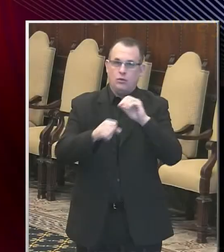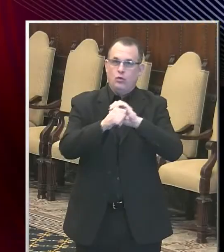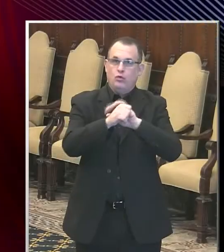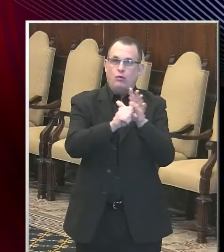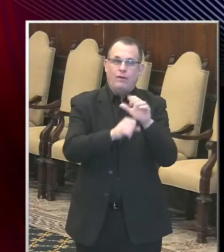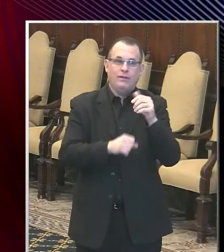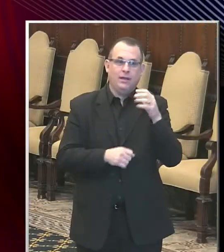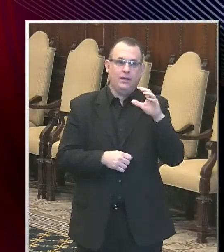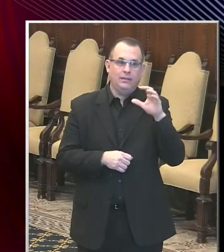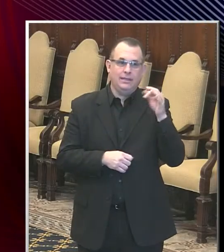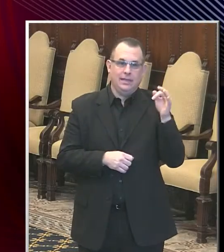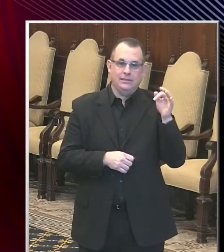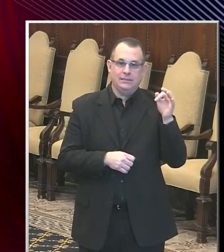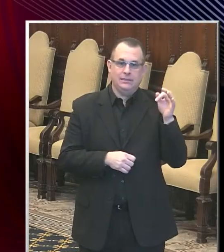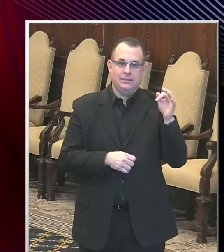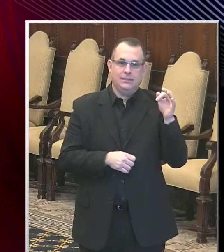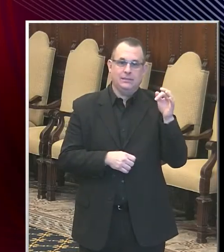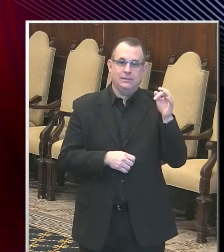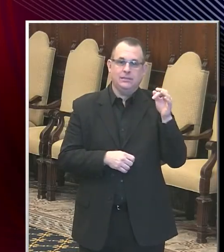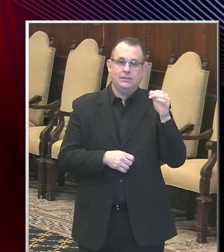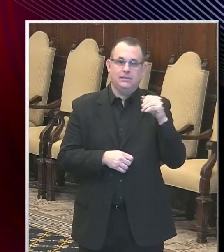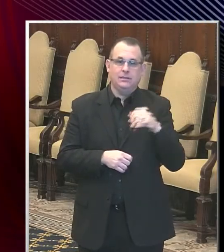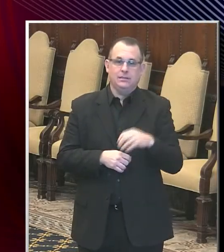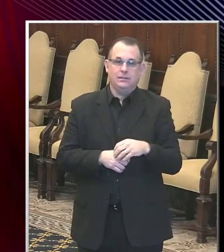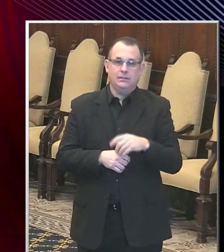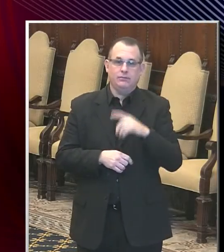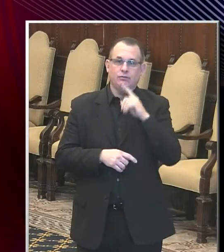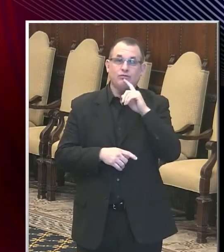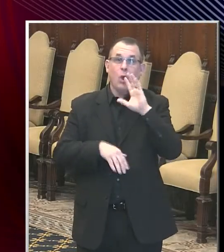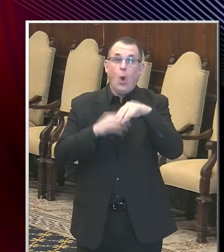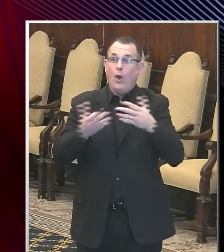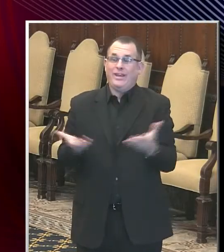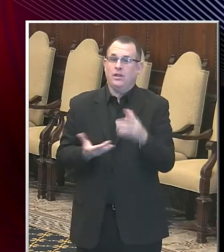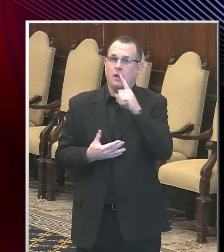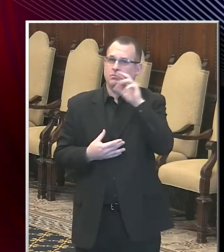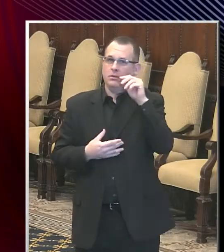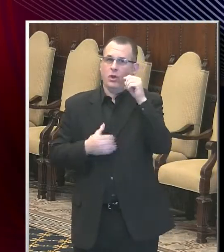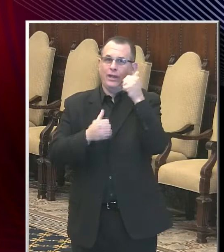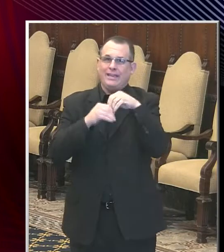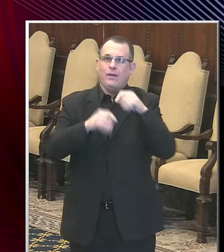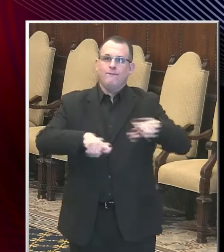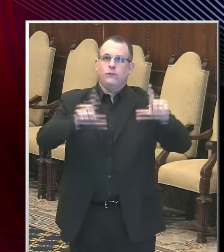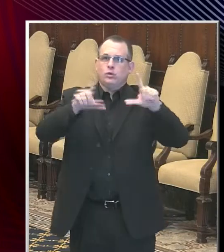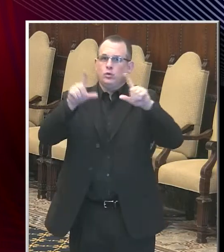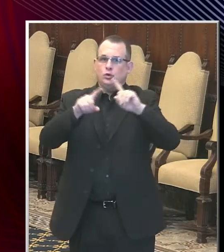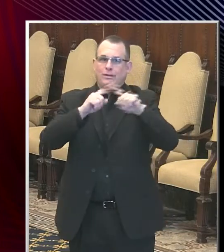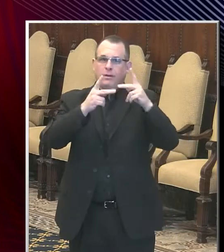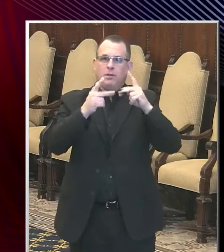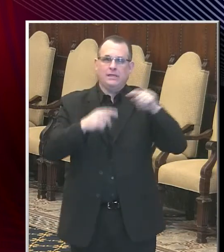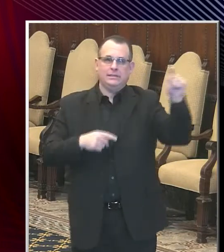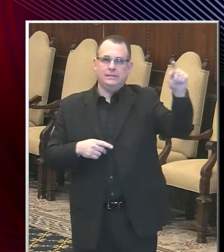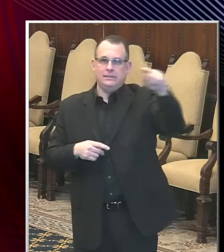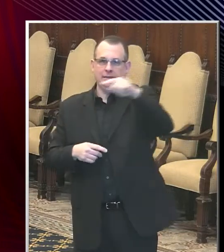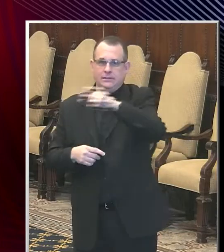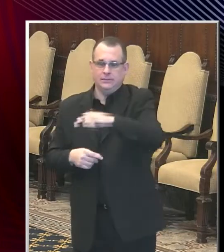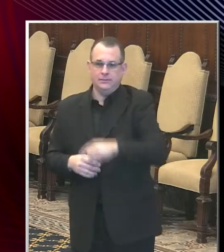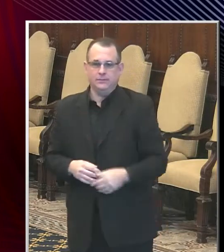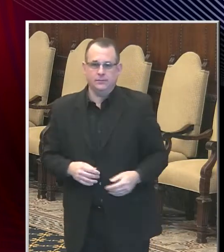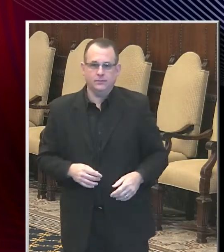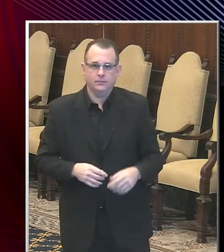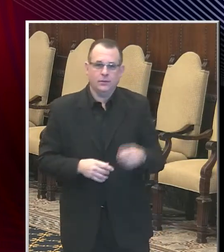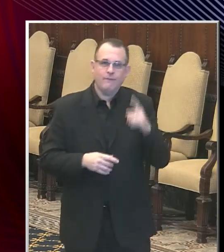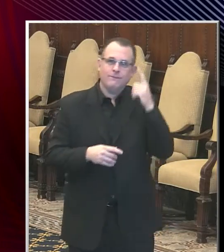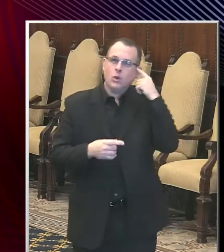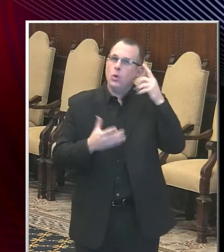are joining the briefing virtually to adhere to social distancing guidelines. We will begin our briefing now